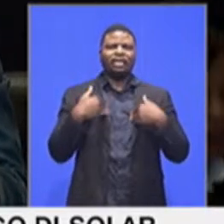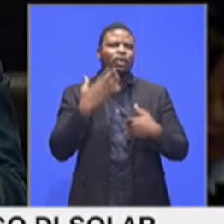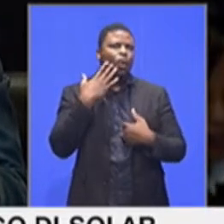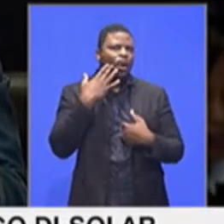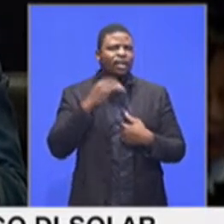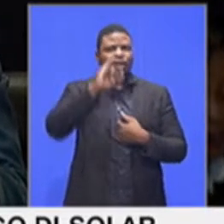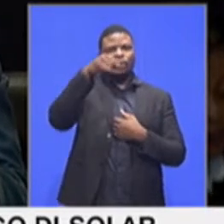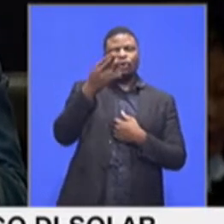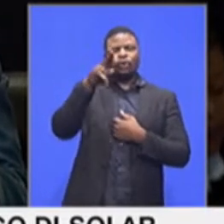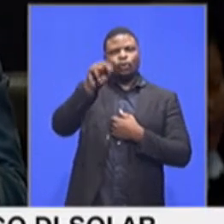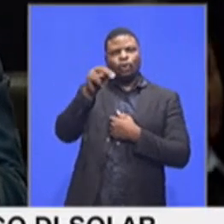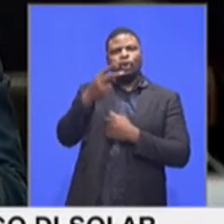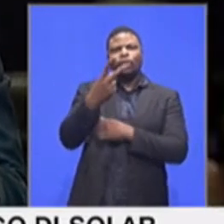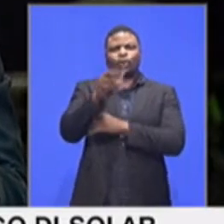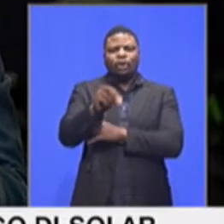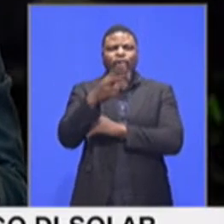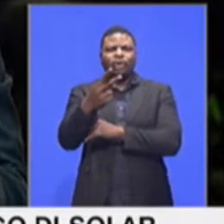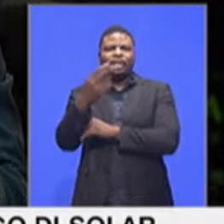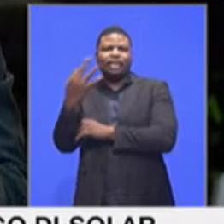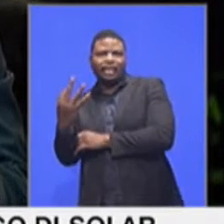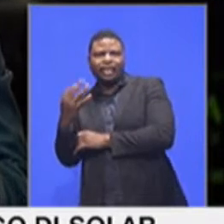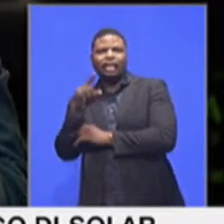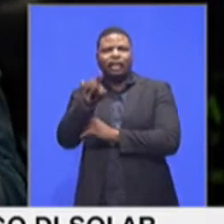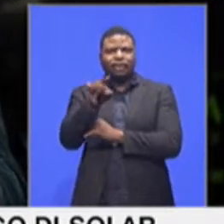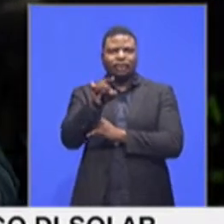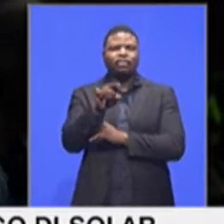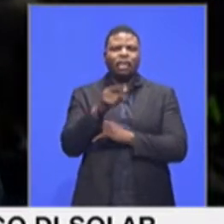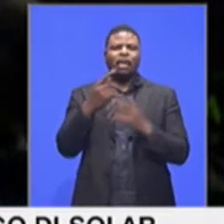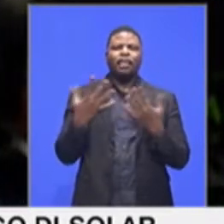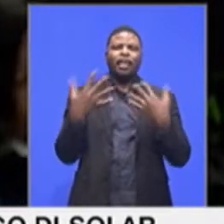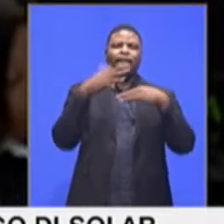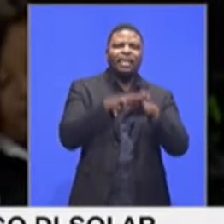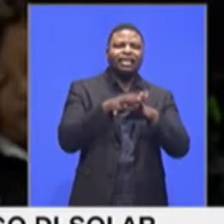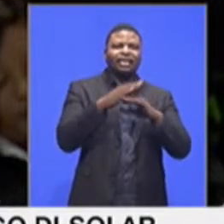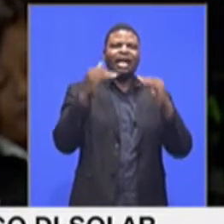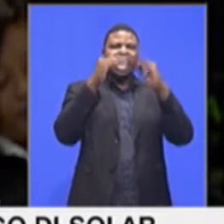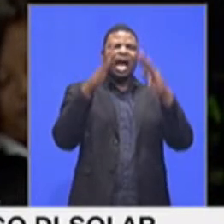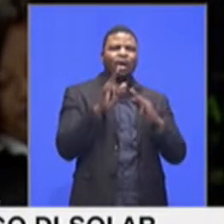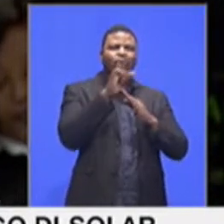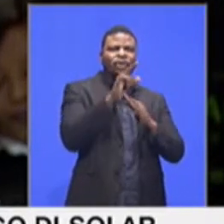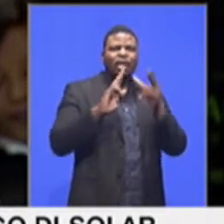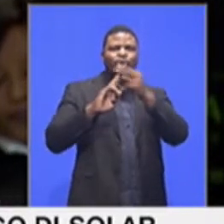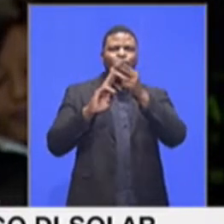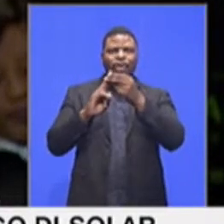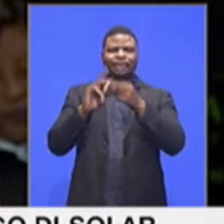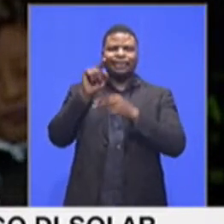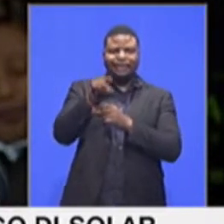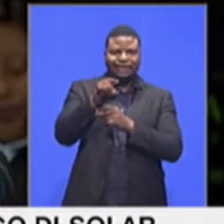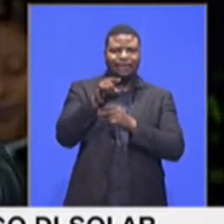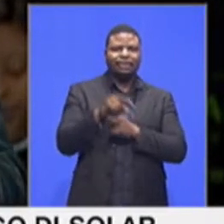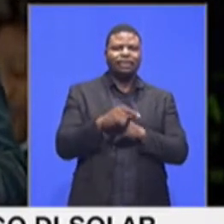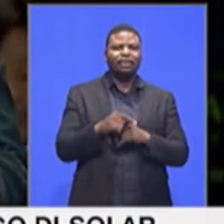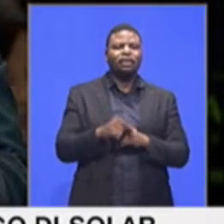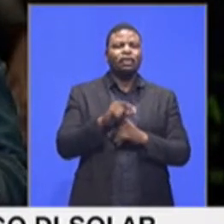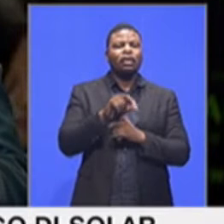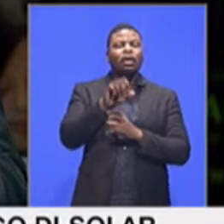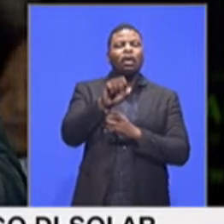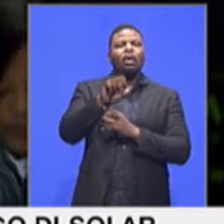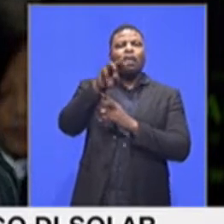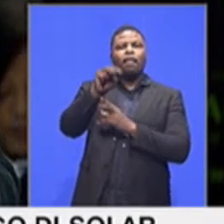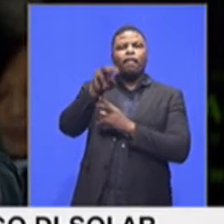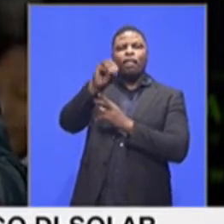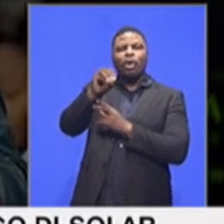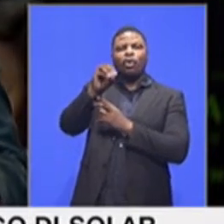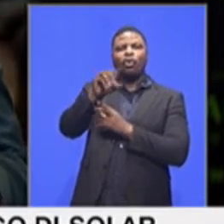will support development of 31,000 mixed housing units. Access roads for the Mzumvu water project are nearing